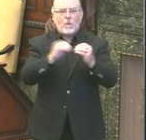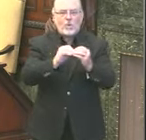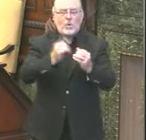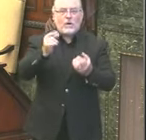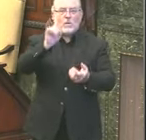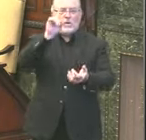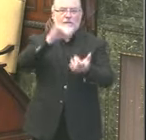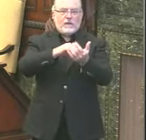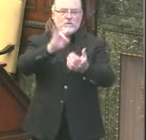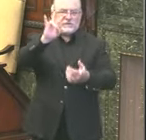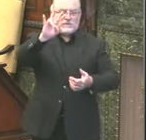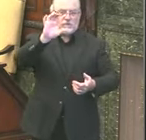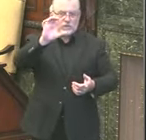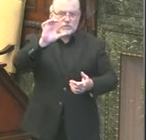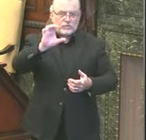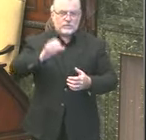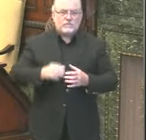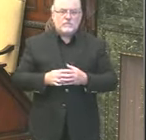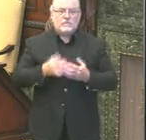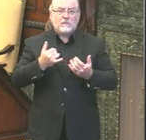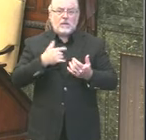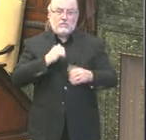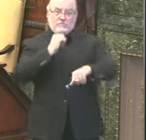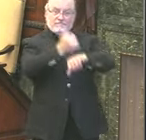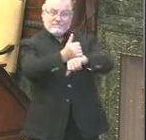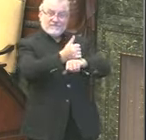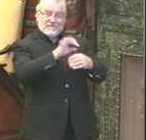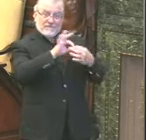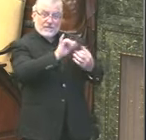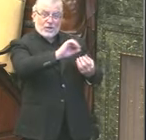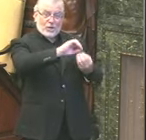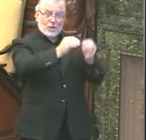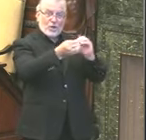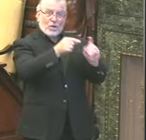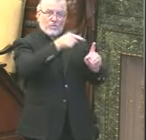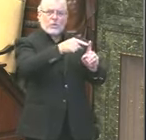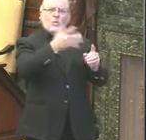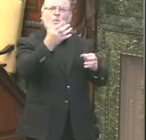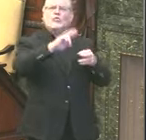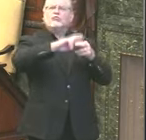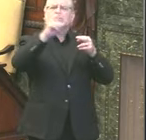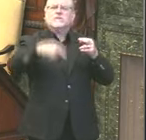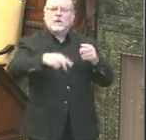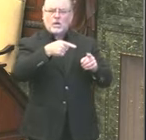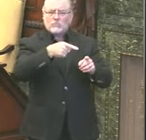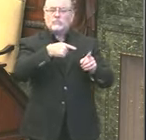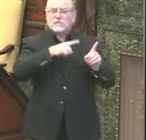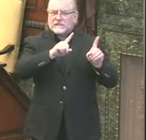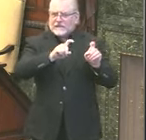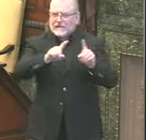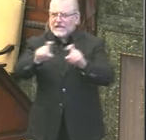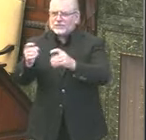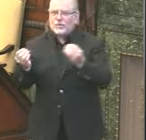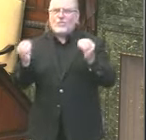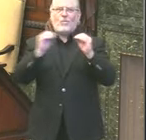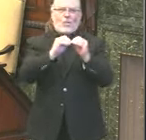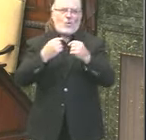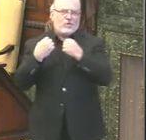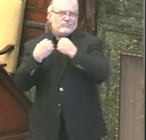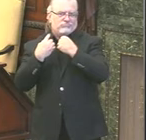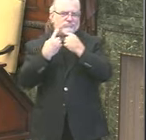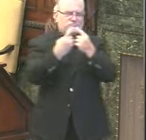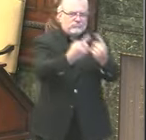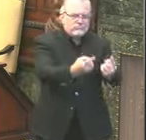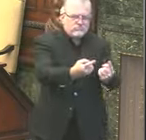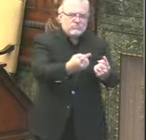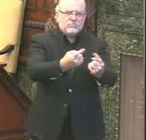on 2,000 results. So the amount of testing we're doing has bounced up. And that number of new cases divided by the number of tests